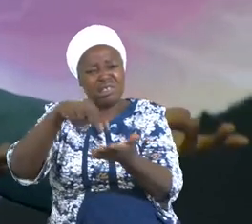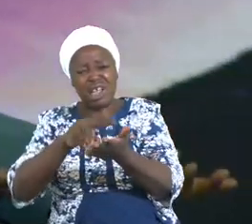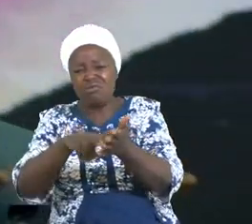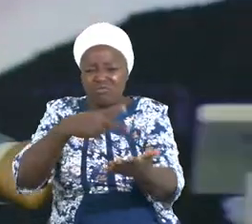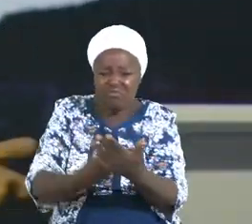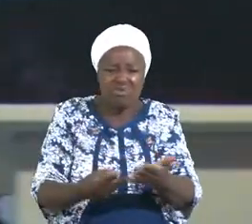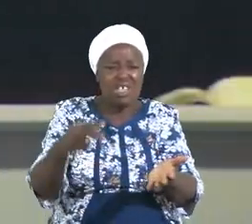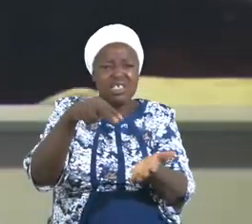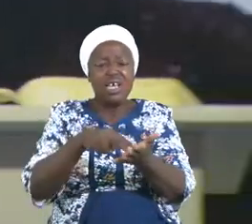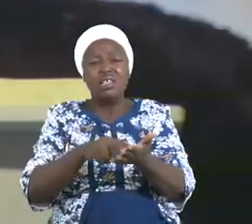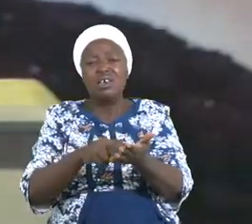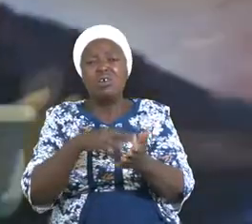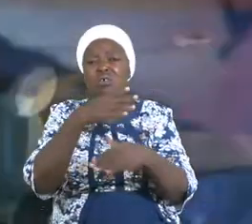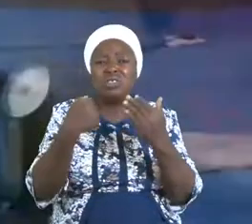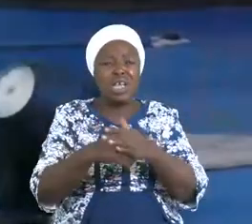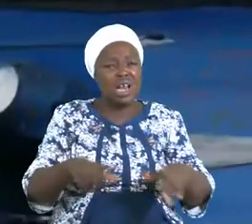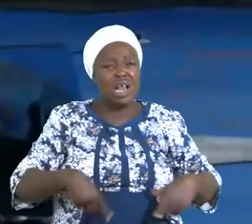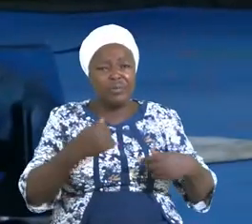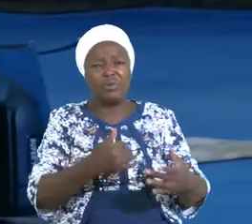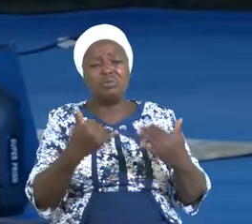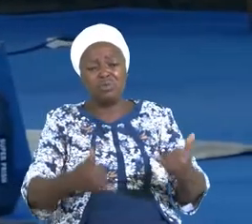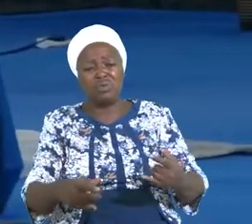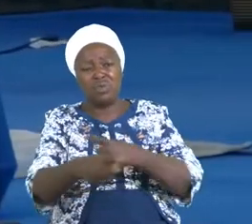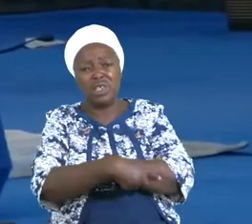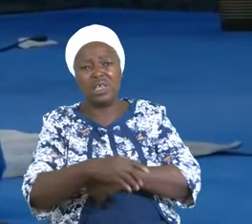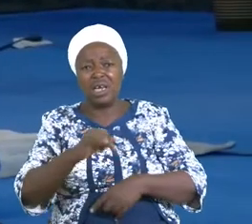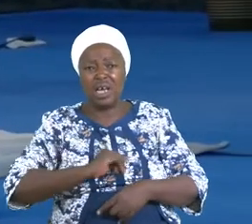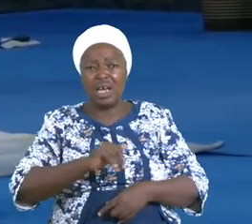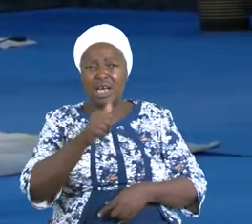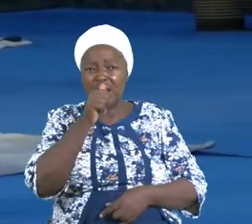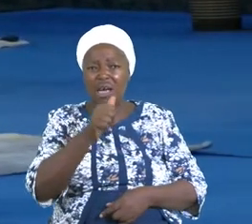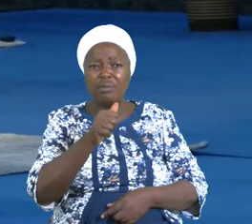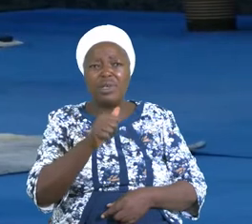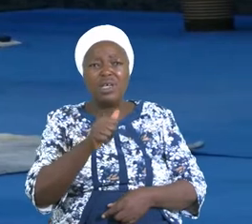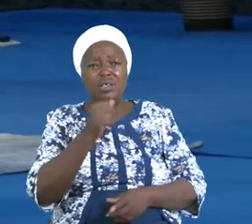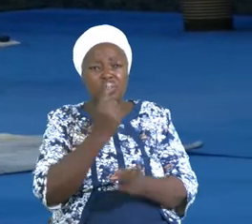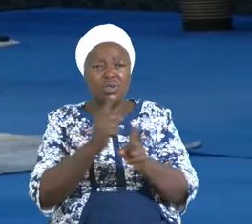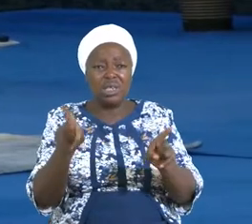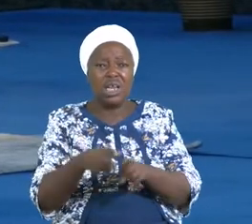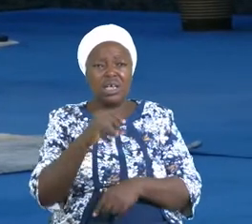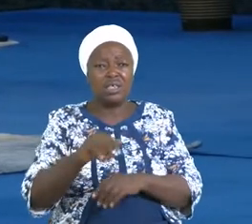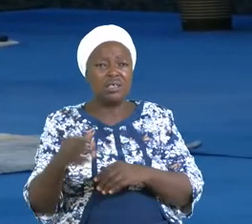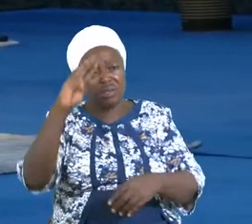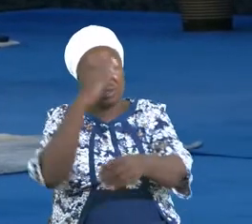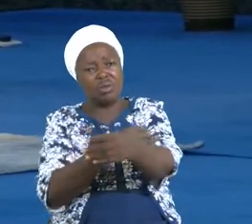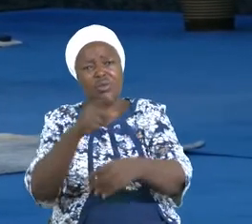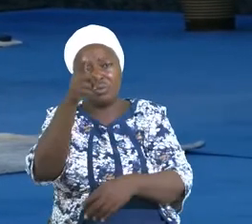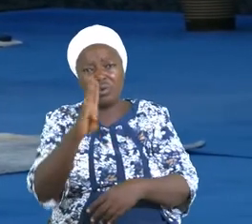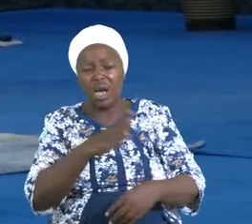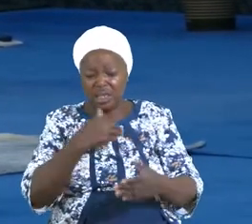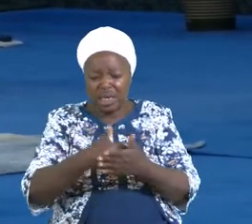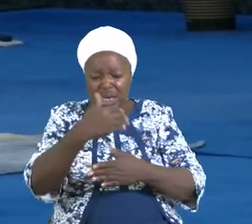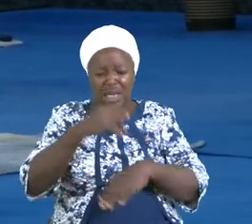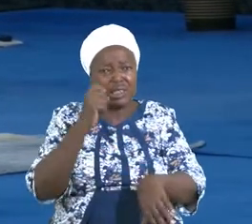life of today, I act like a son of God. And then the next moment,